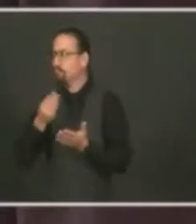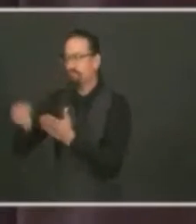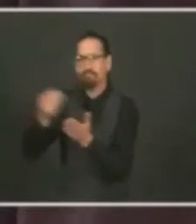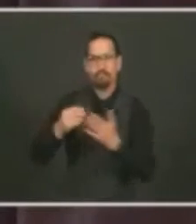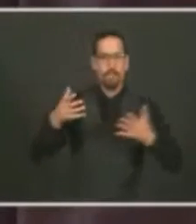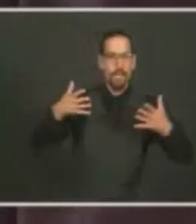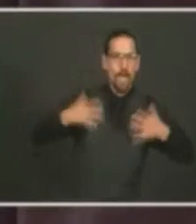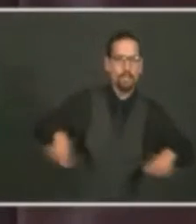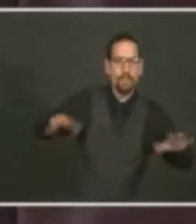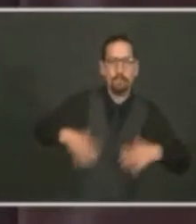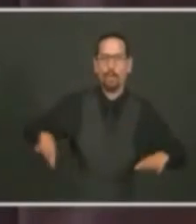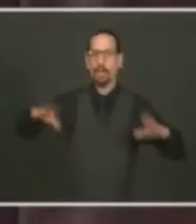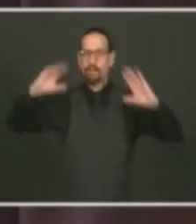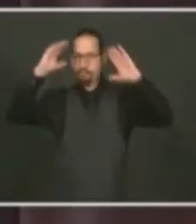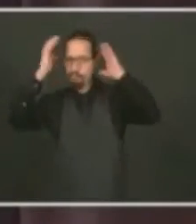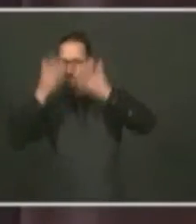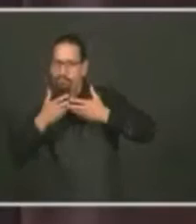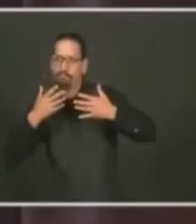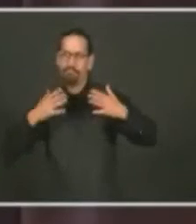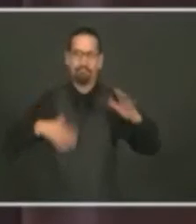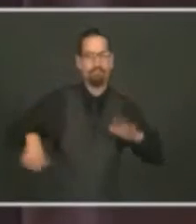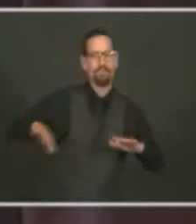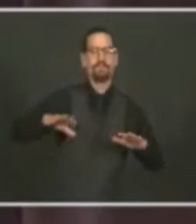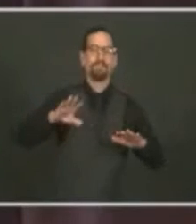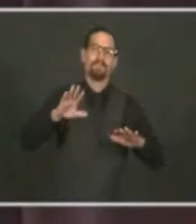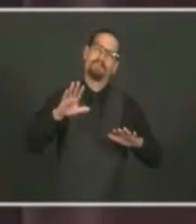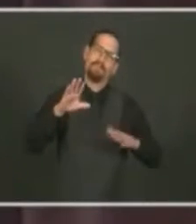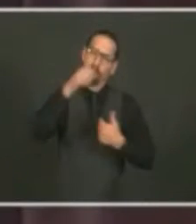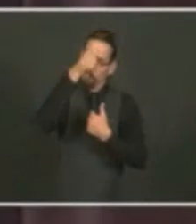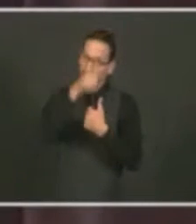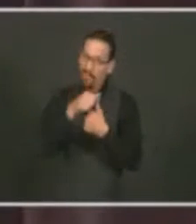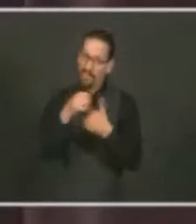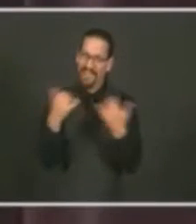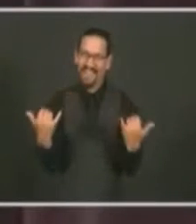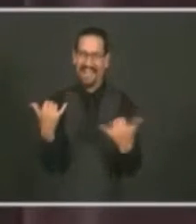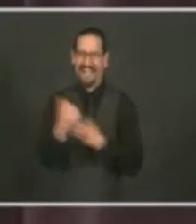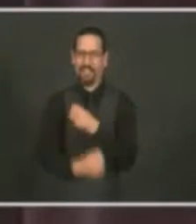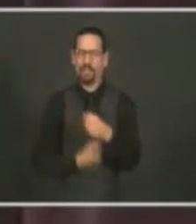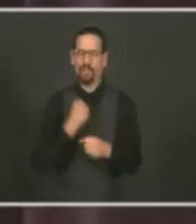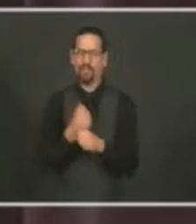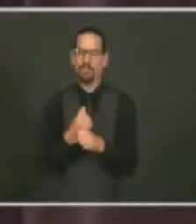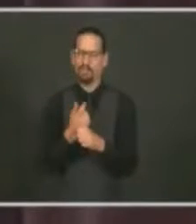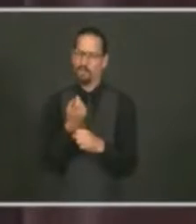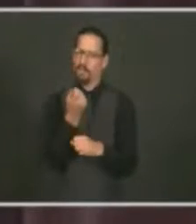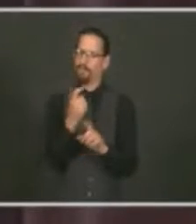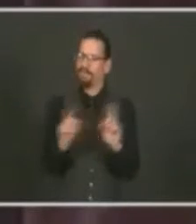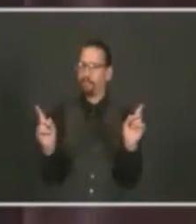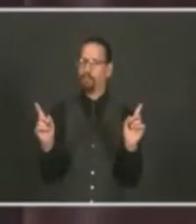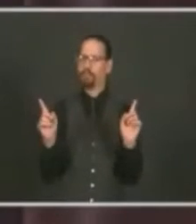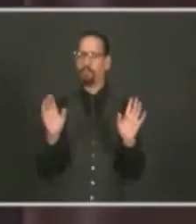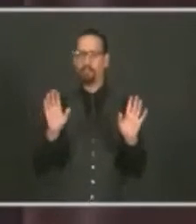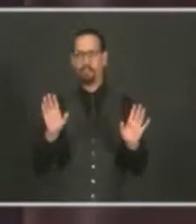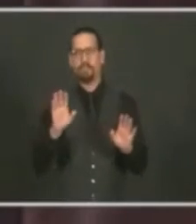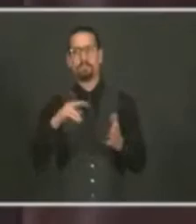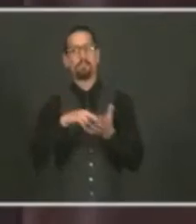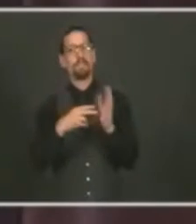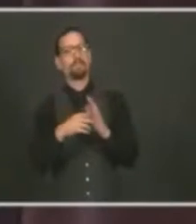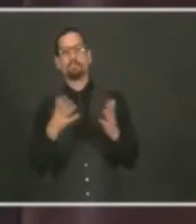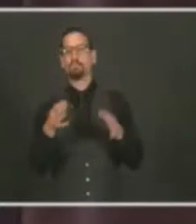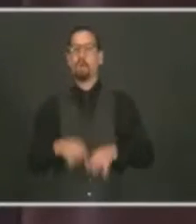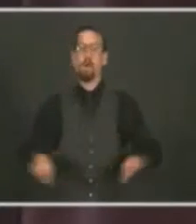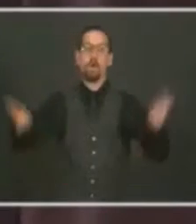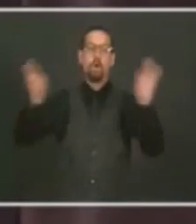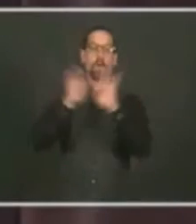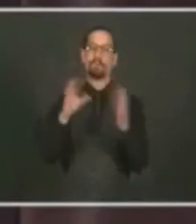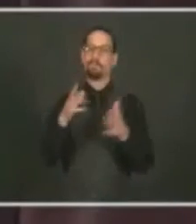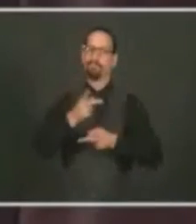to look different. So, and there'll be extra precautions that you have to take. But the good news is you can